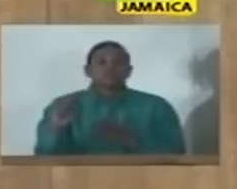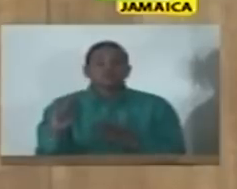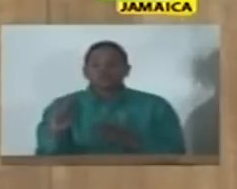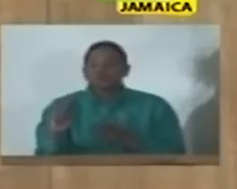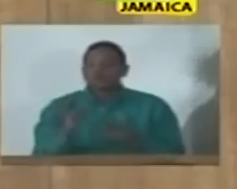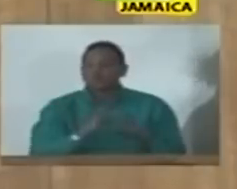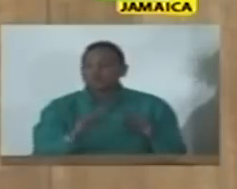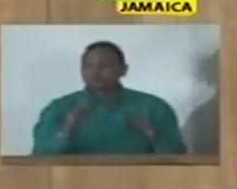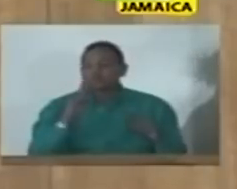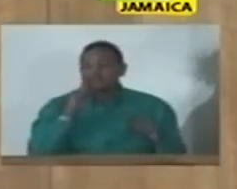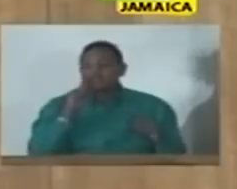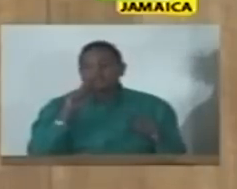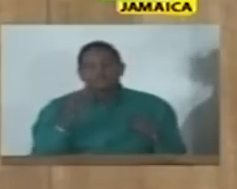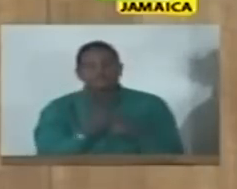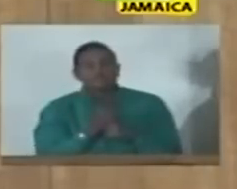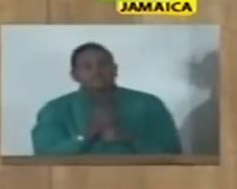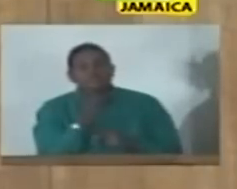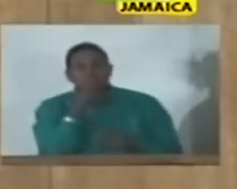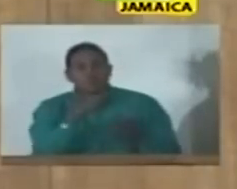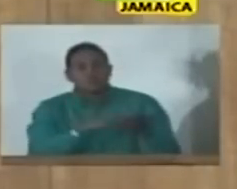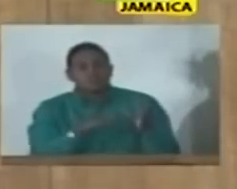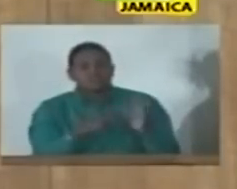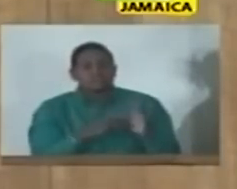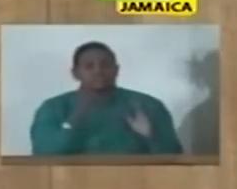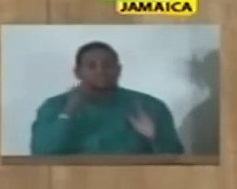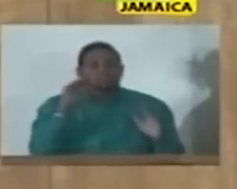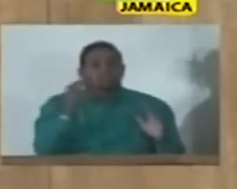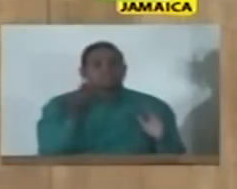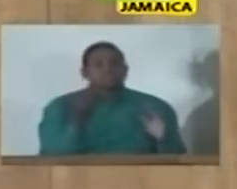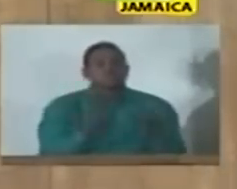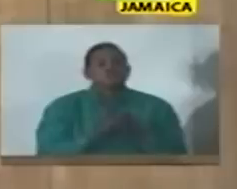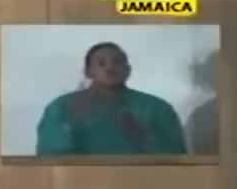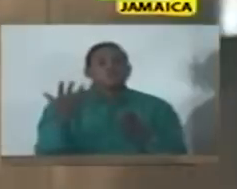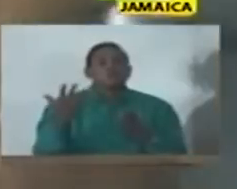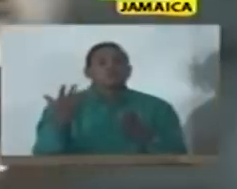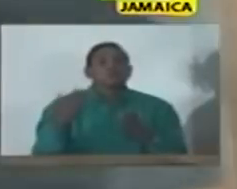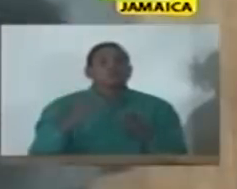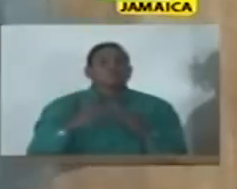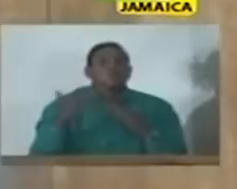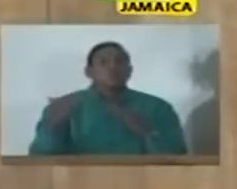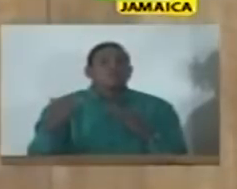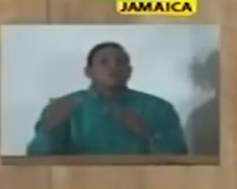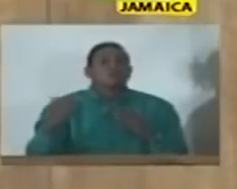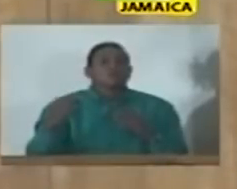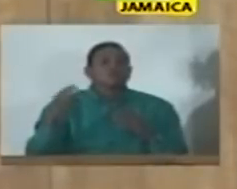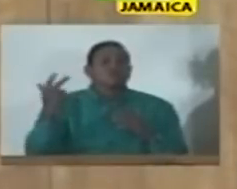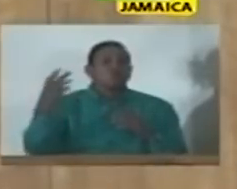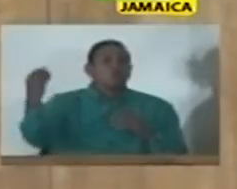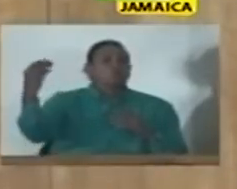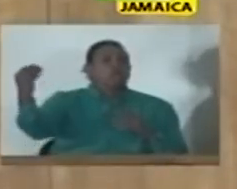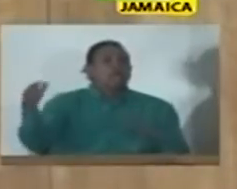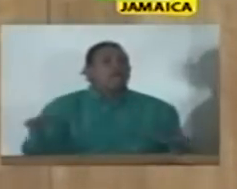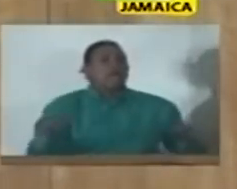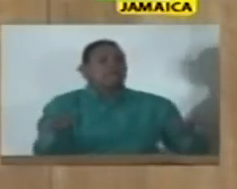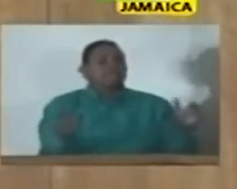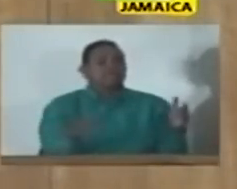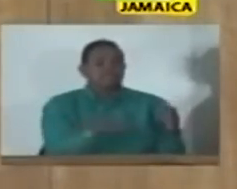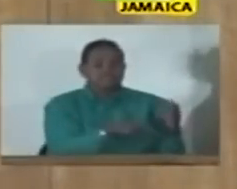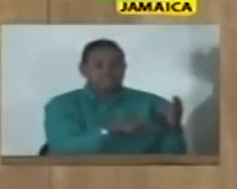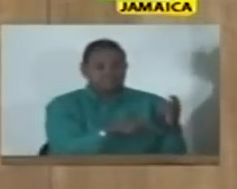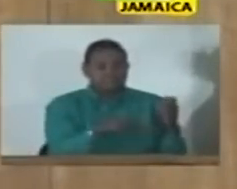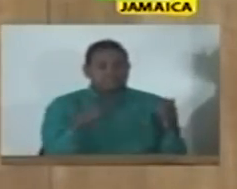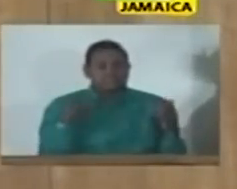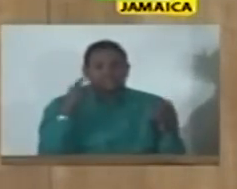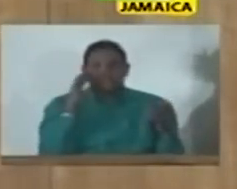is intended, because there seems to have been too many third party activity here. But I think the third party on